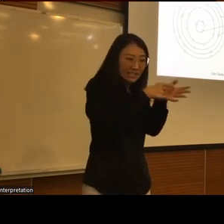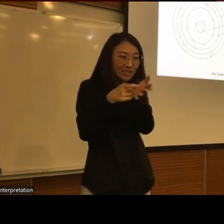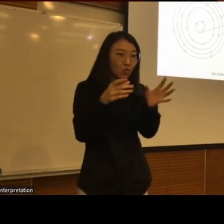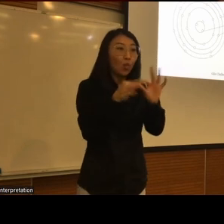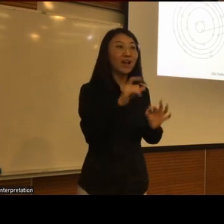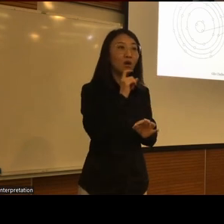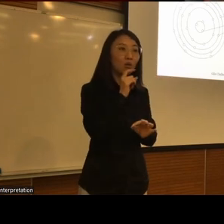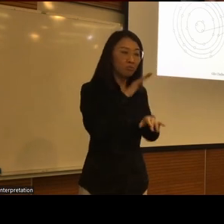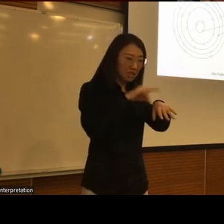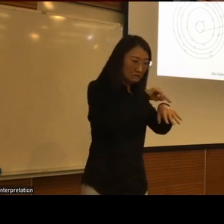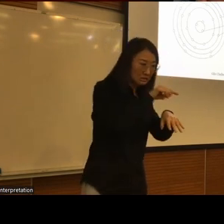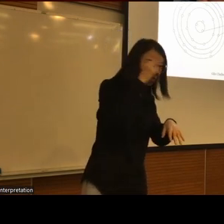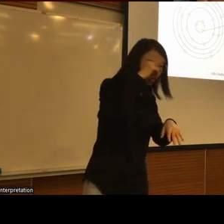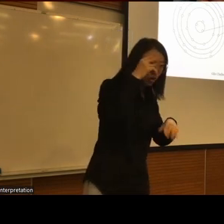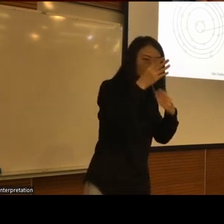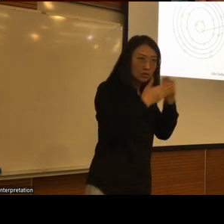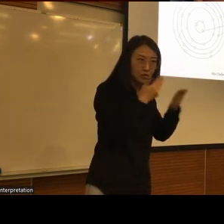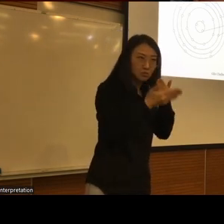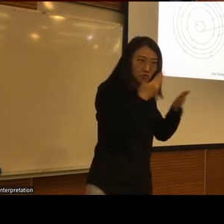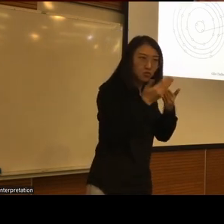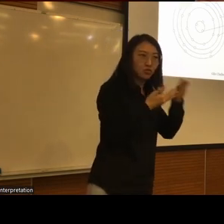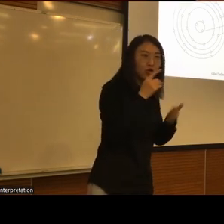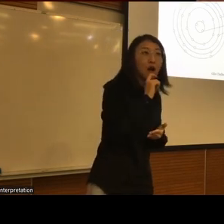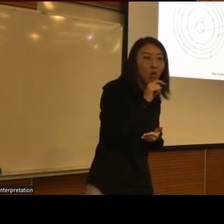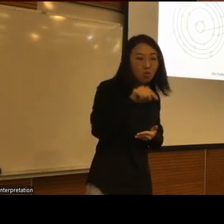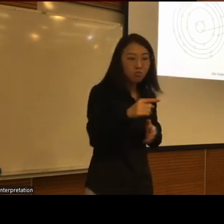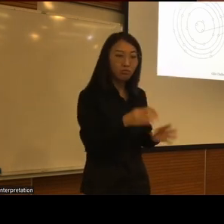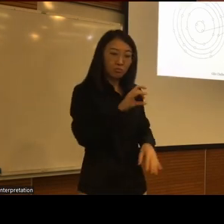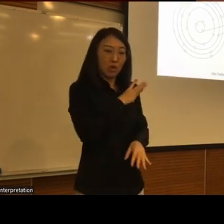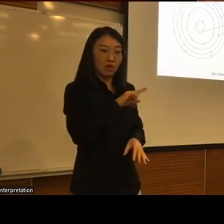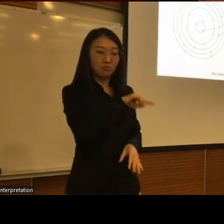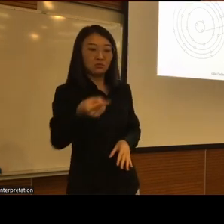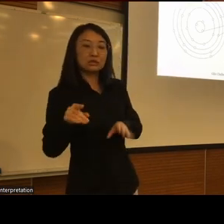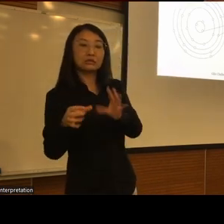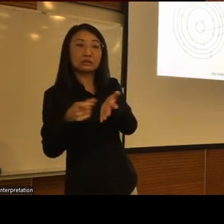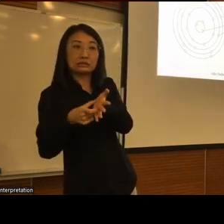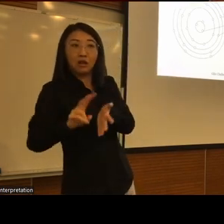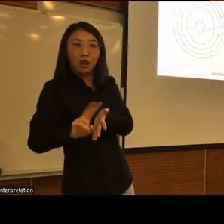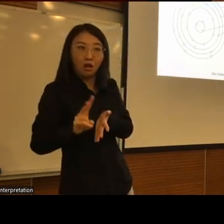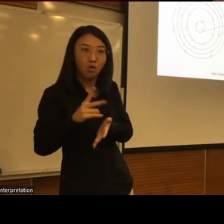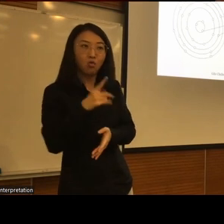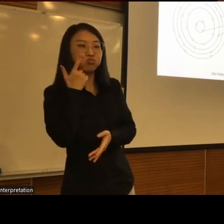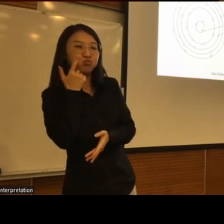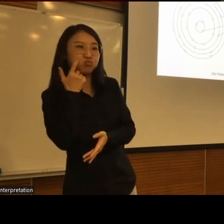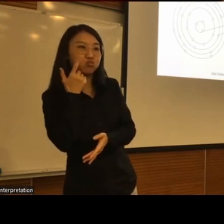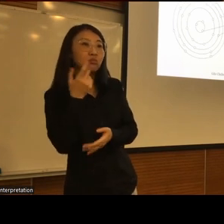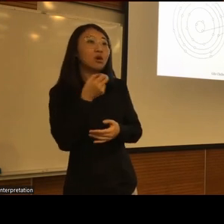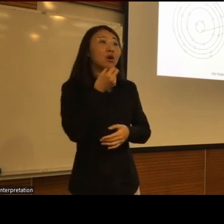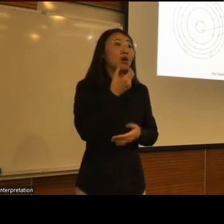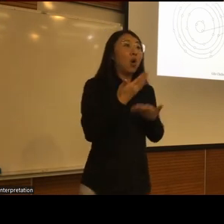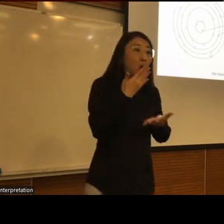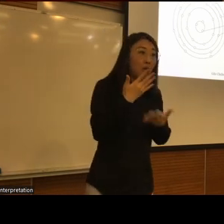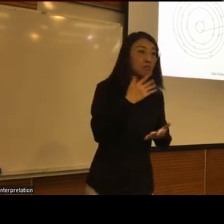And also there is interference. Interference, if something becomes available in one language, and maybe